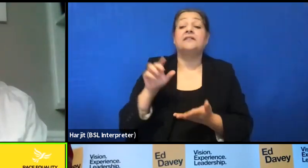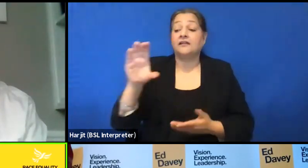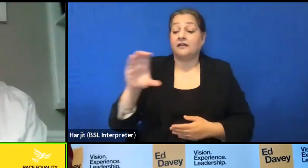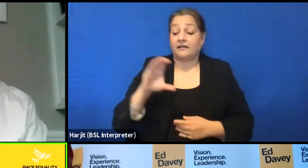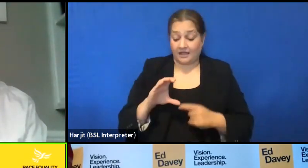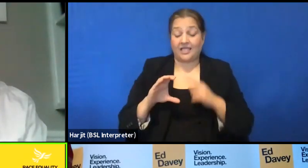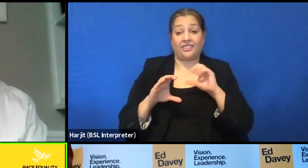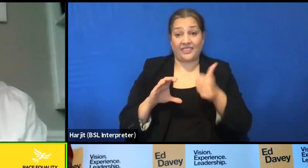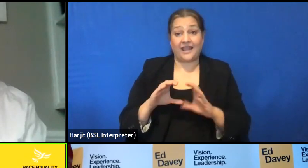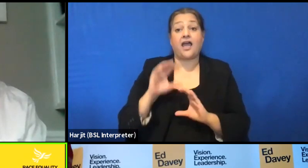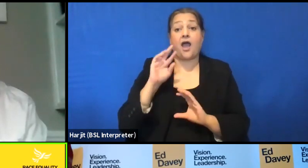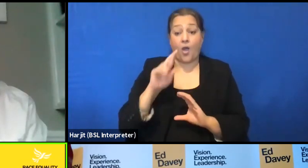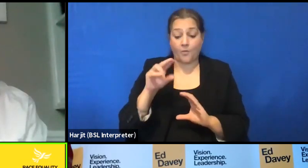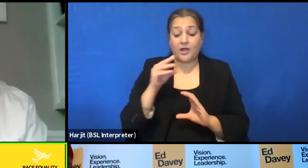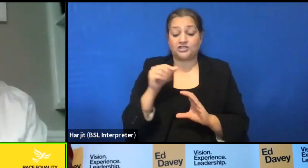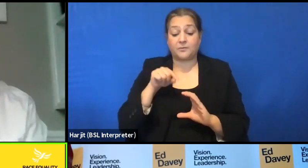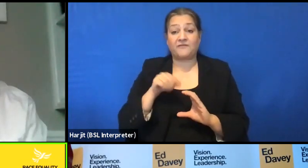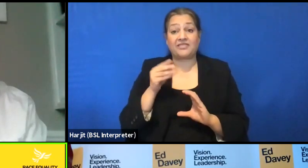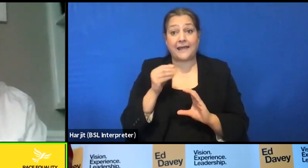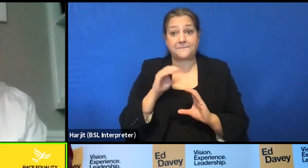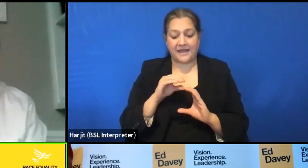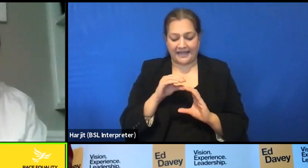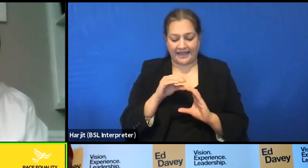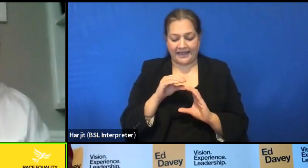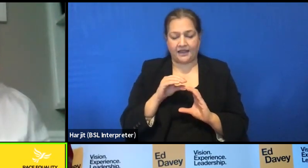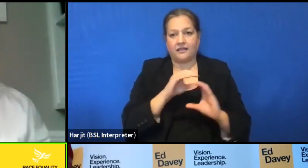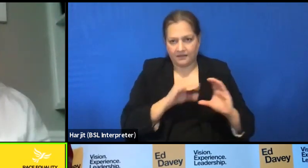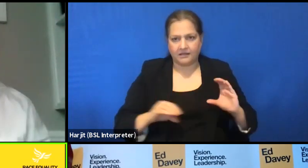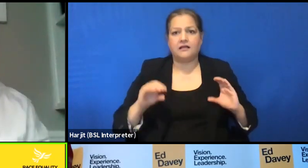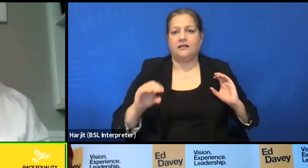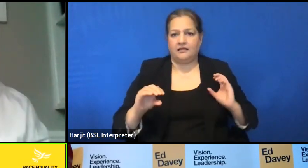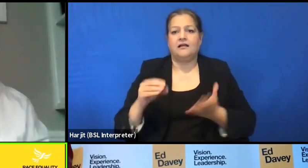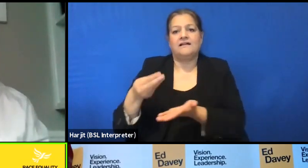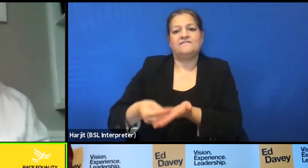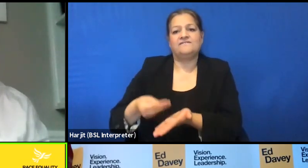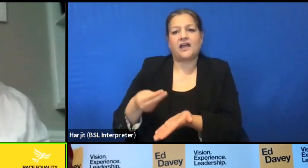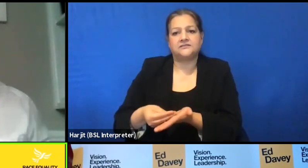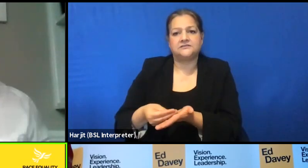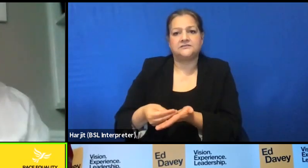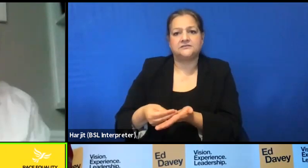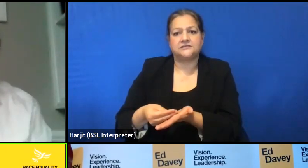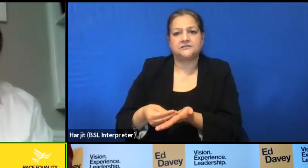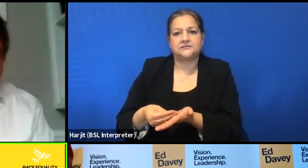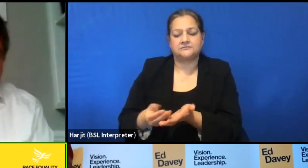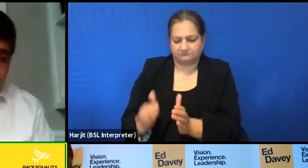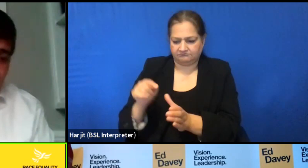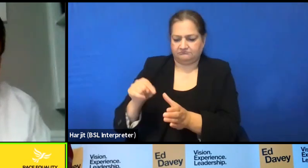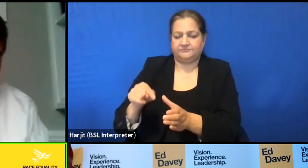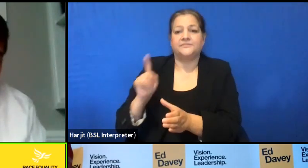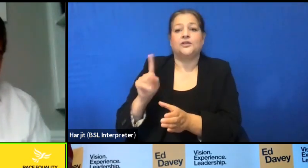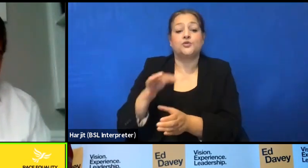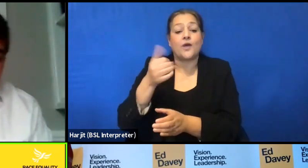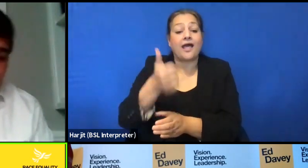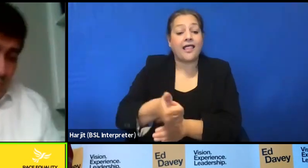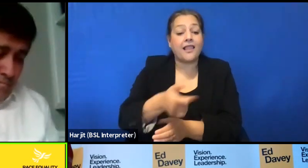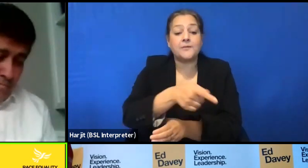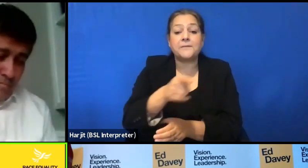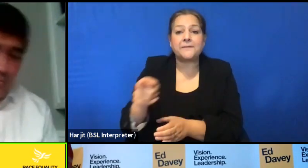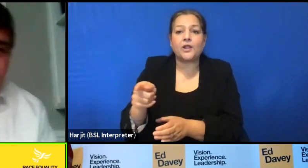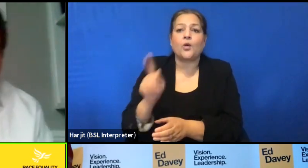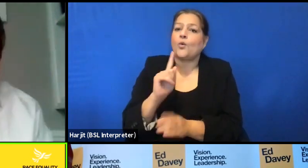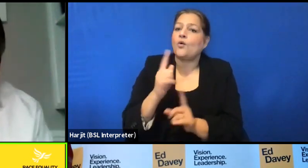to go towards a fund that might help candidates who stand, who may not be able to stand, might help to fund